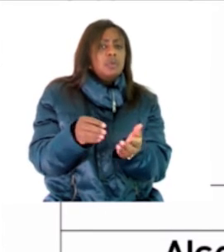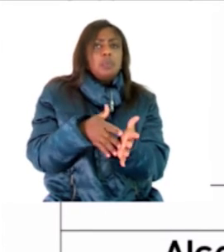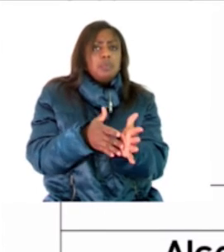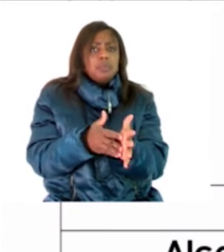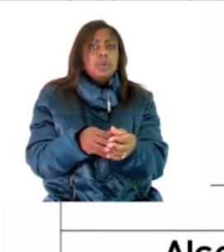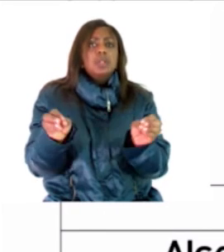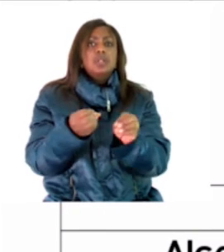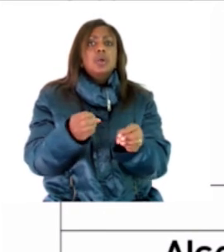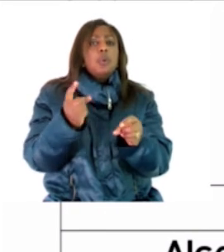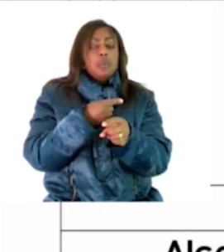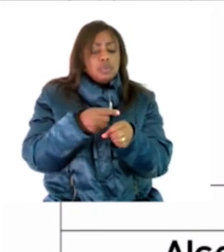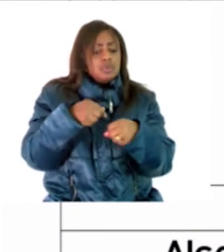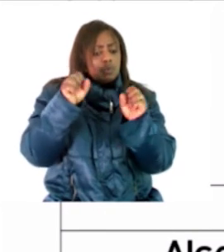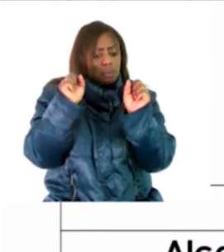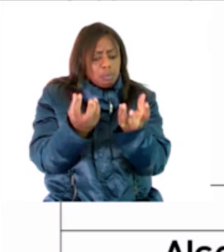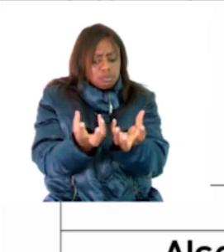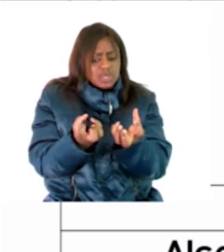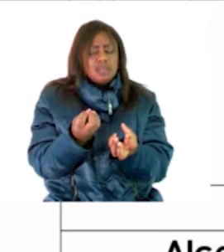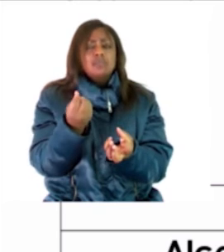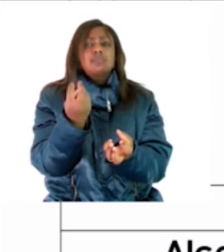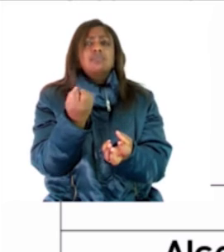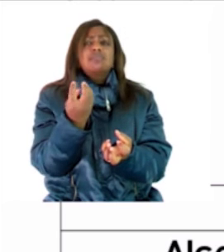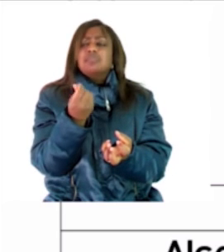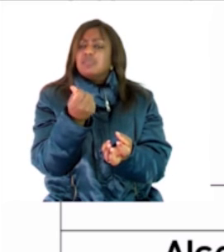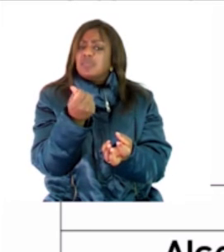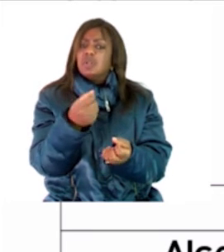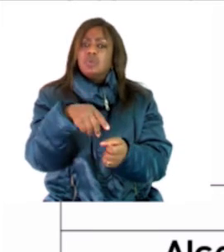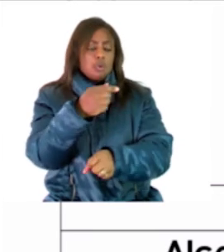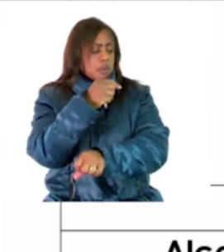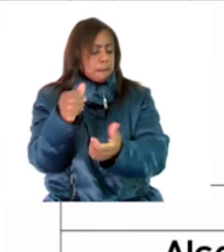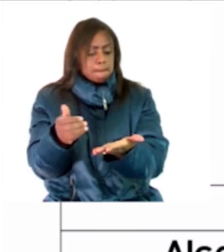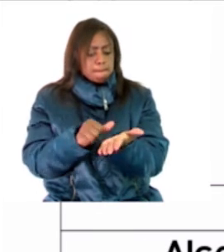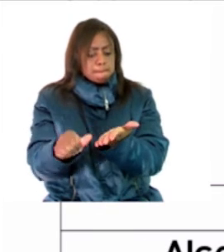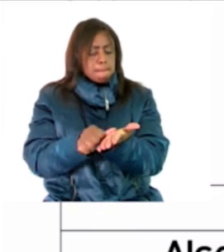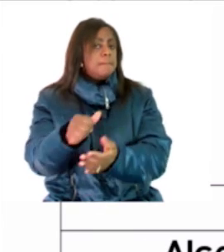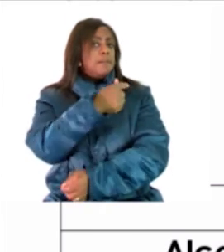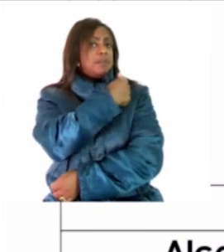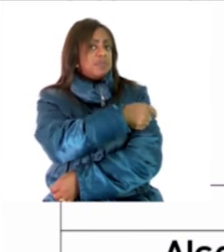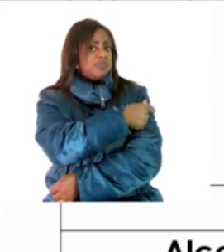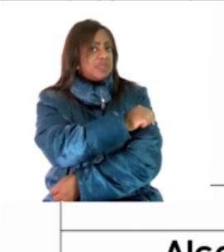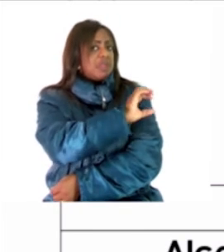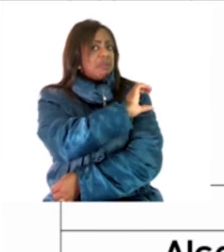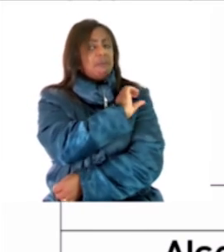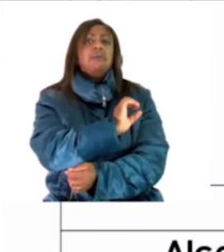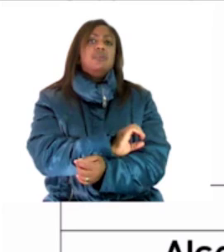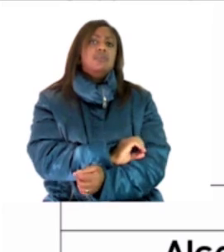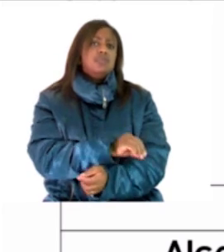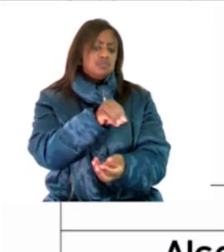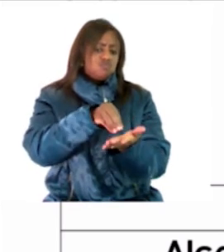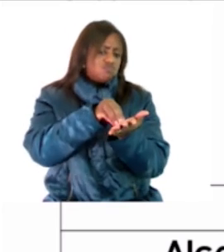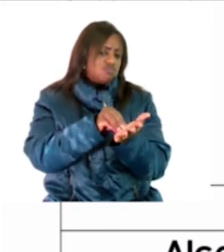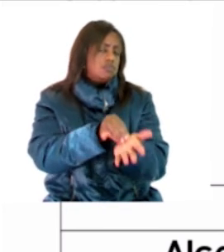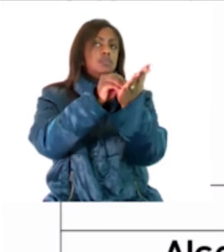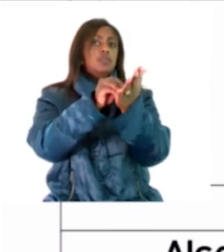you need a lot of money to have the right medications. Sometimes you even need surgery, and sometimes become very, very costly. You might go to